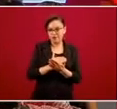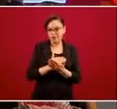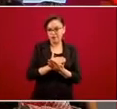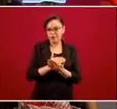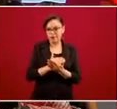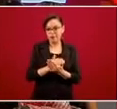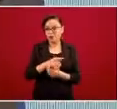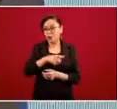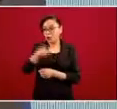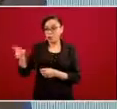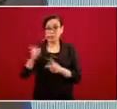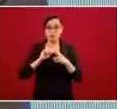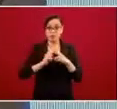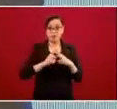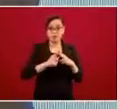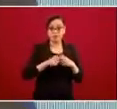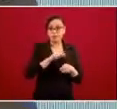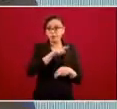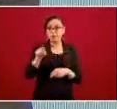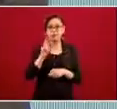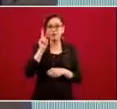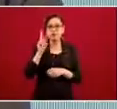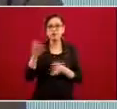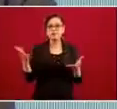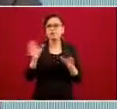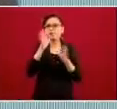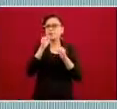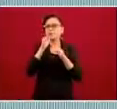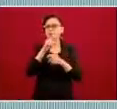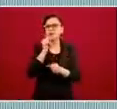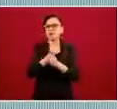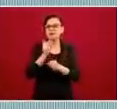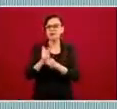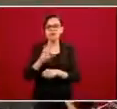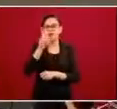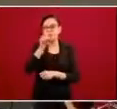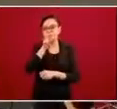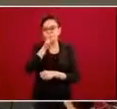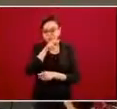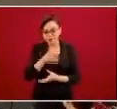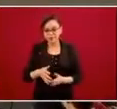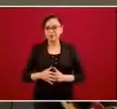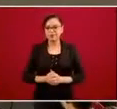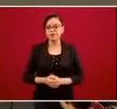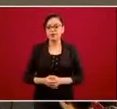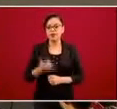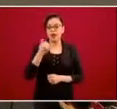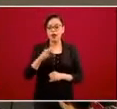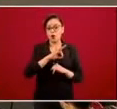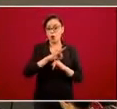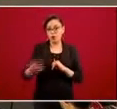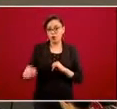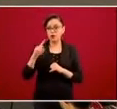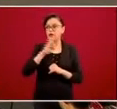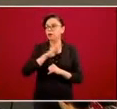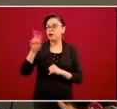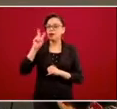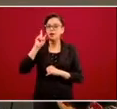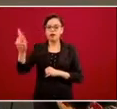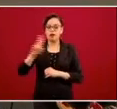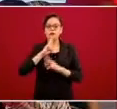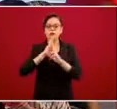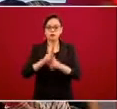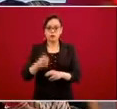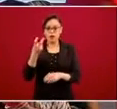is not here in this data, but this is written in the manual. So you have to take that data into account if you're going to do the manual